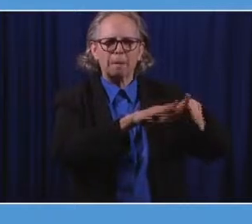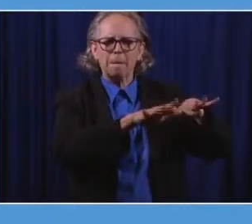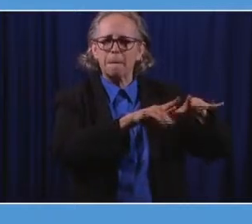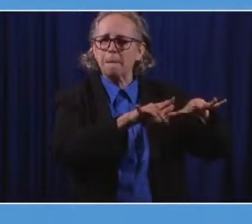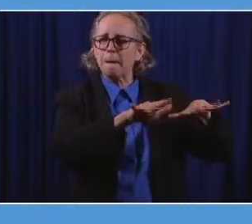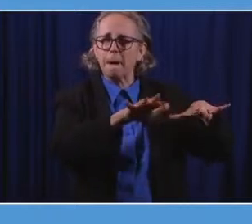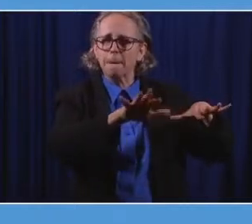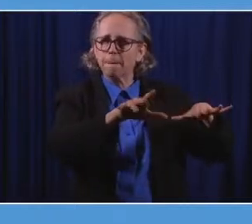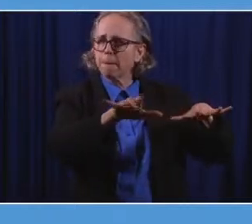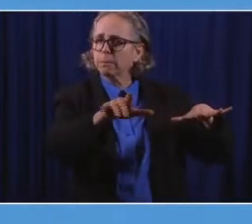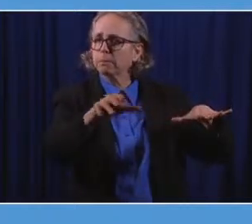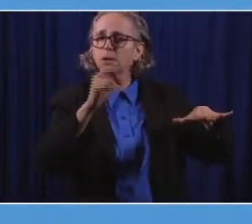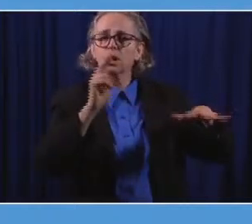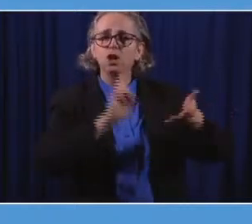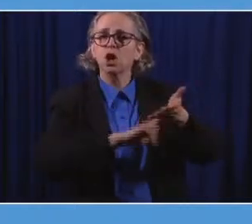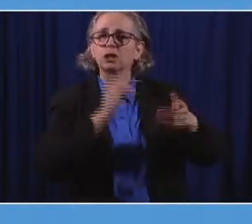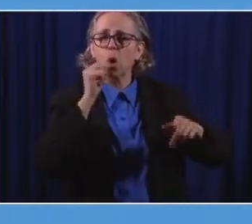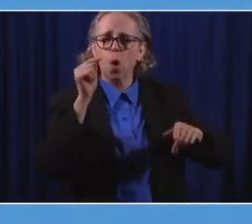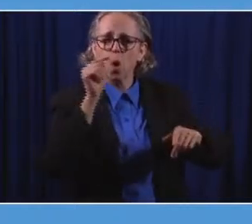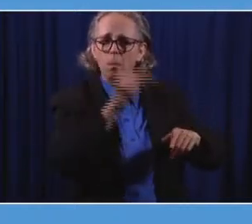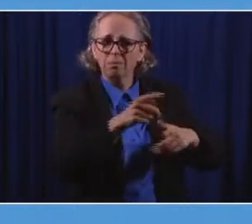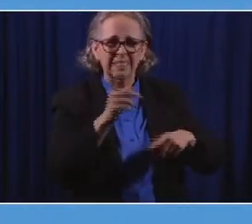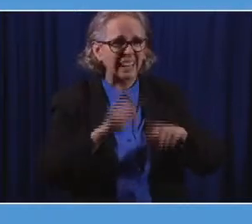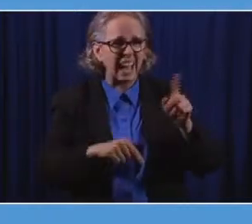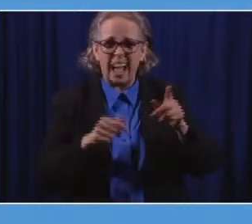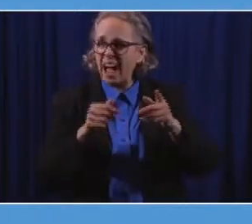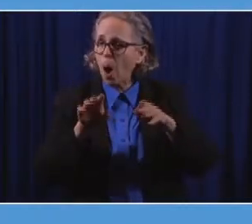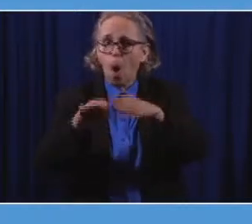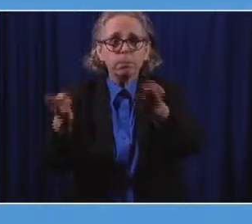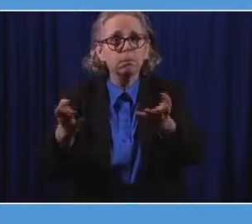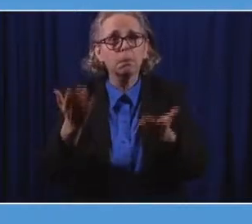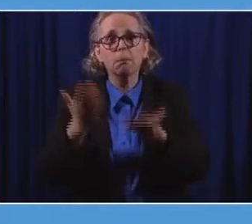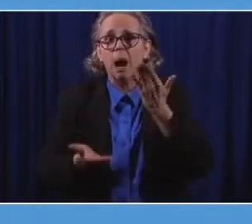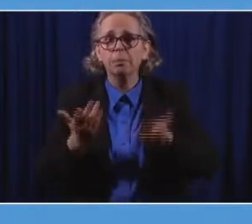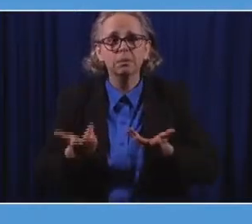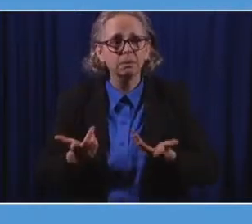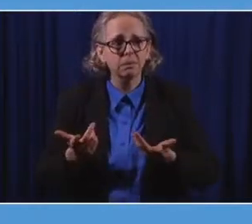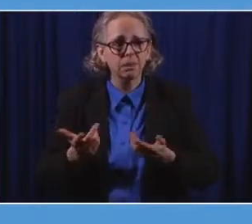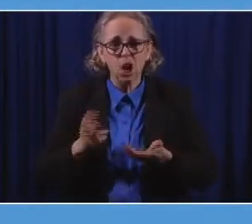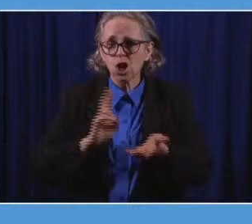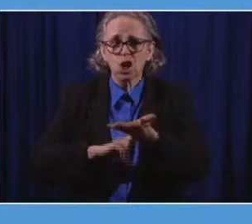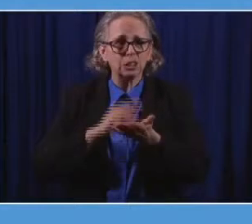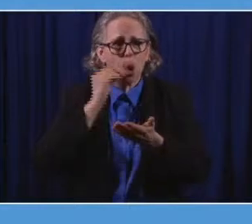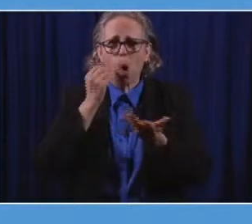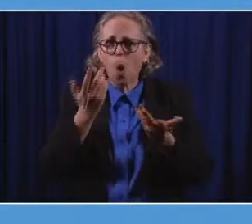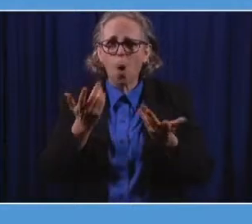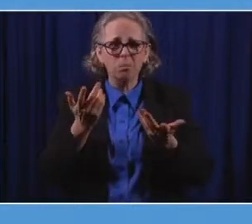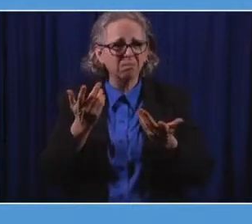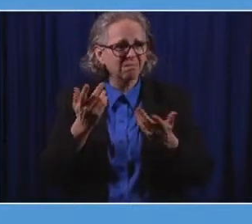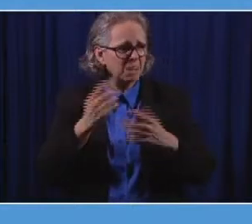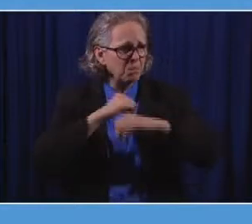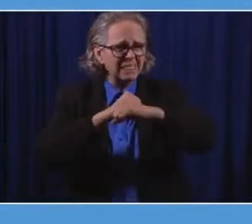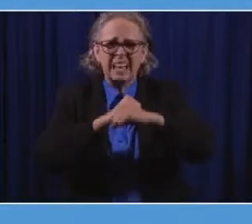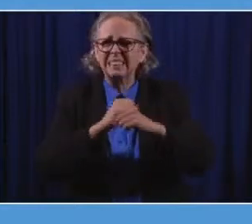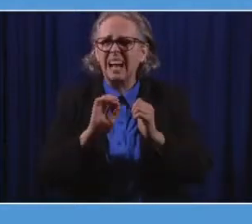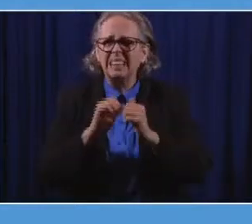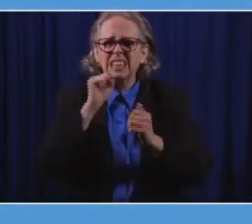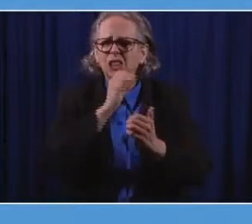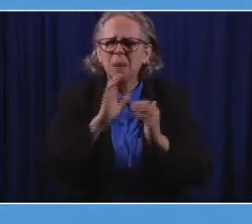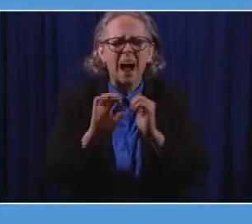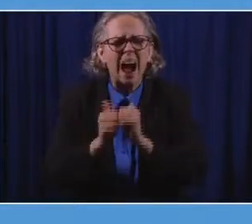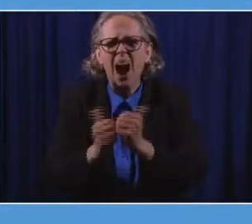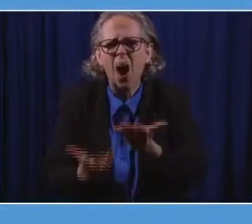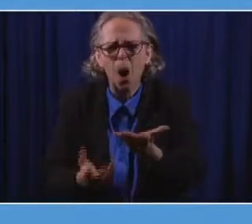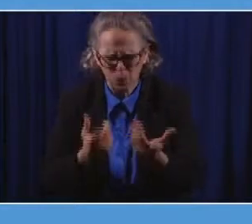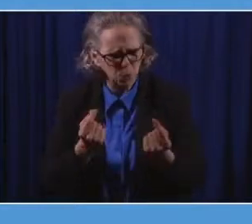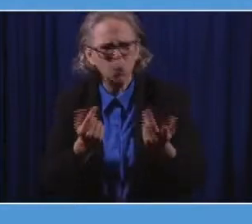directly impacting our ability to protect our elderly, those who are ill, who are in our nursing homes.